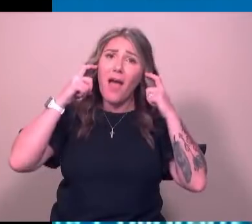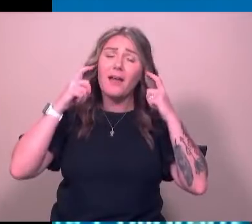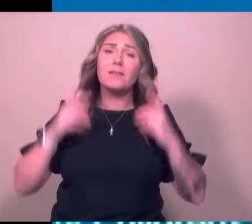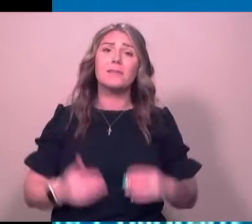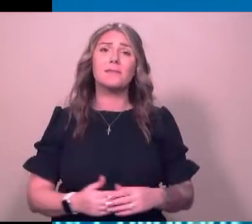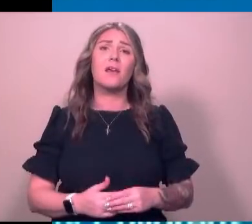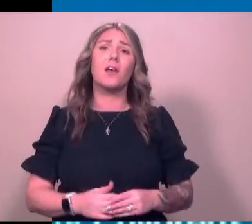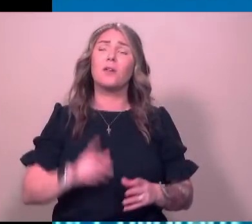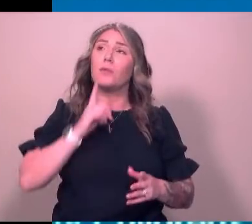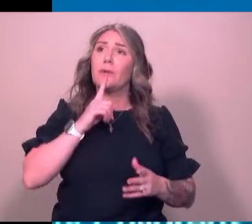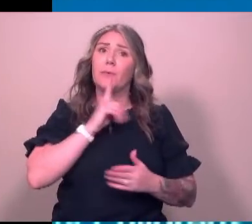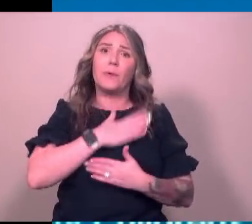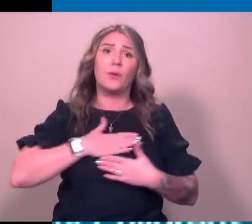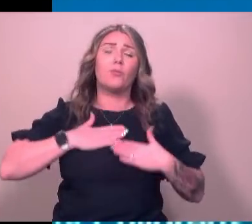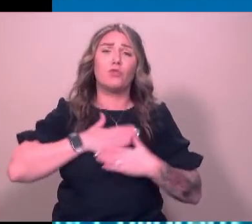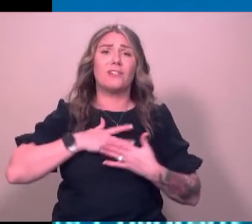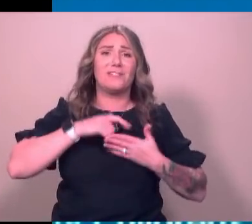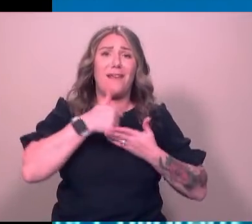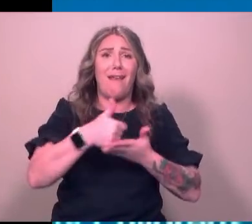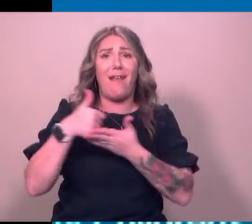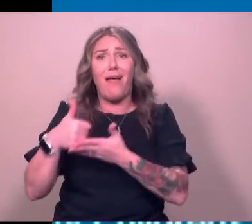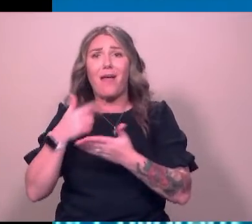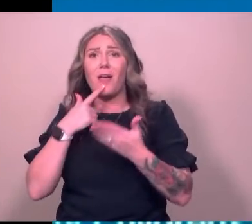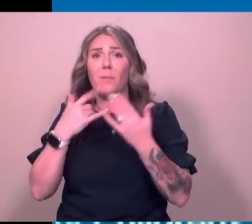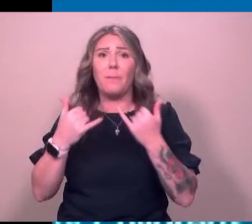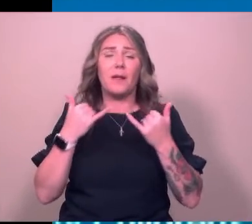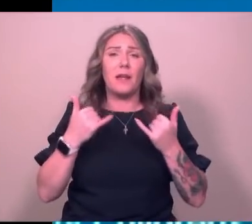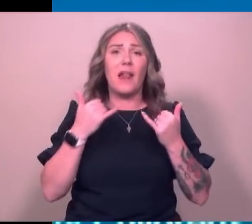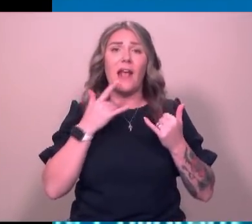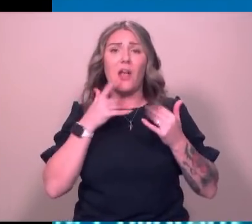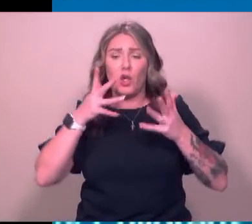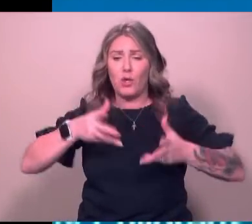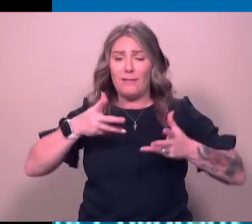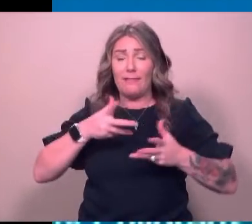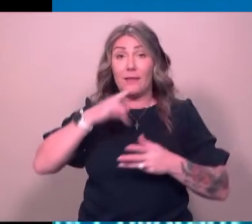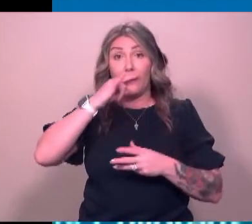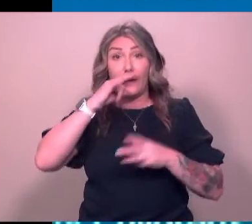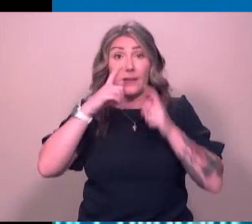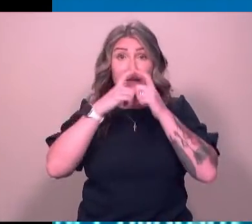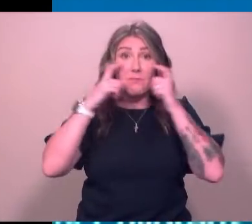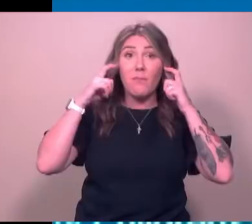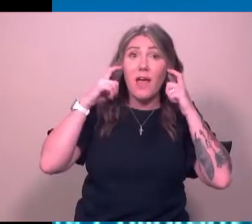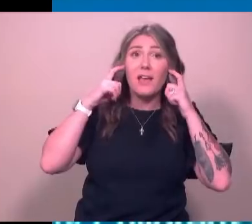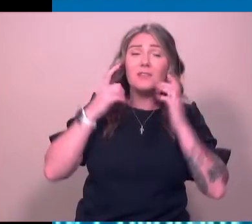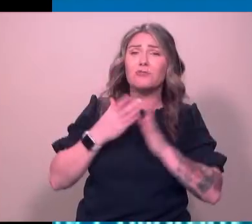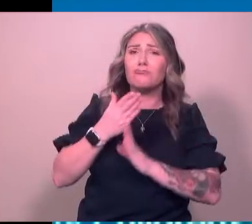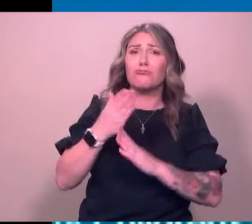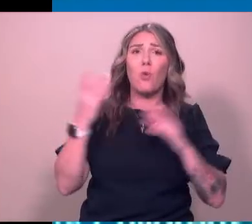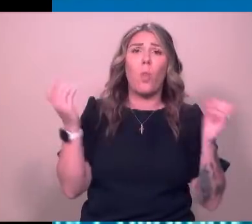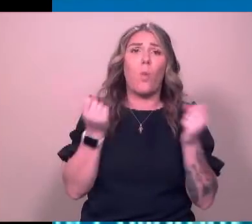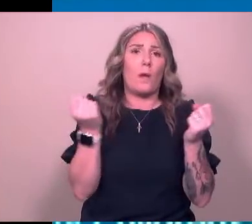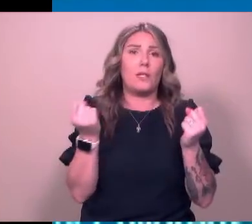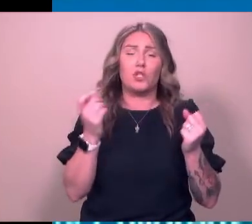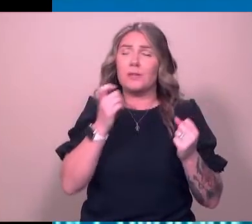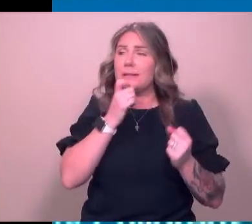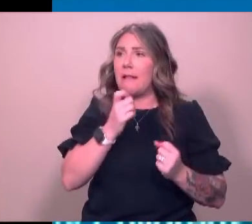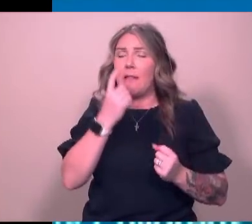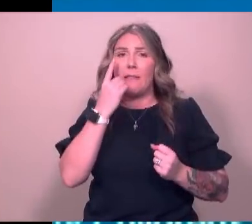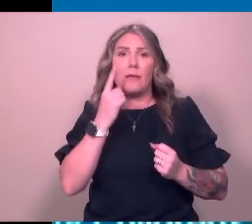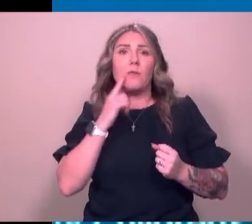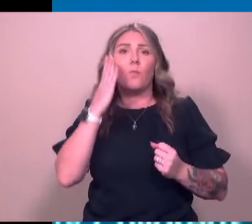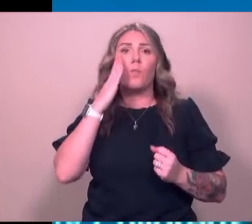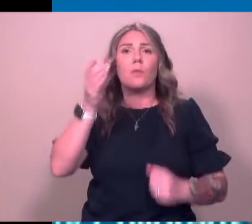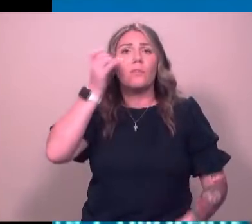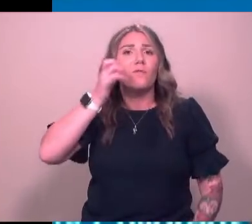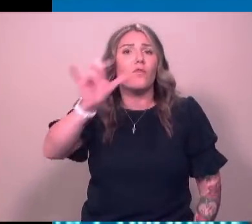really appreciate the help right now to leave kids in masks, get us through the winter. I don't think this is going to be